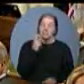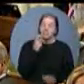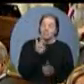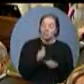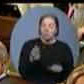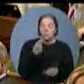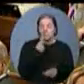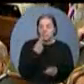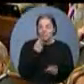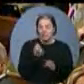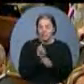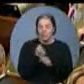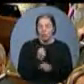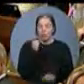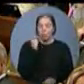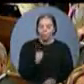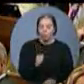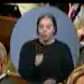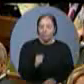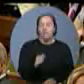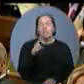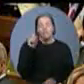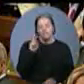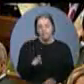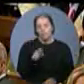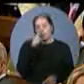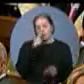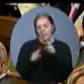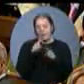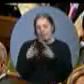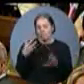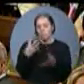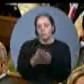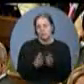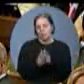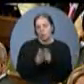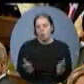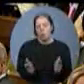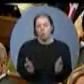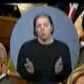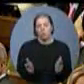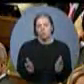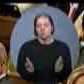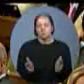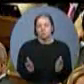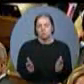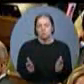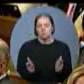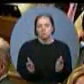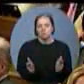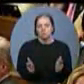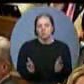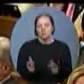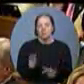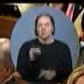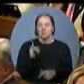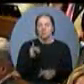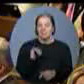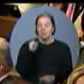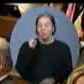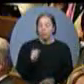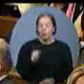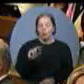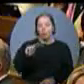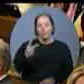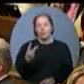lifers, Mr. Speaker. Criminals who commit first or second degree murder will no longer be able to apply for early parole. And, Mr. Speaker, we're going to